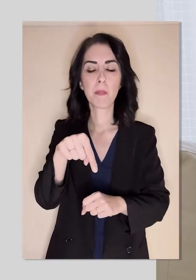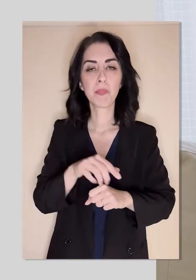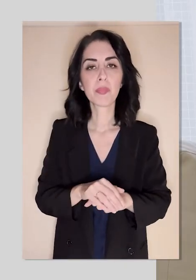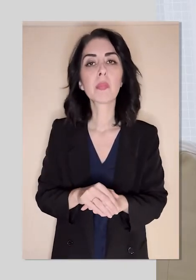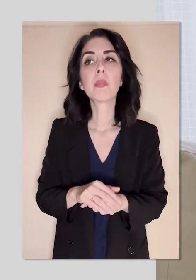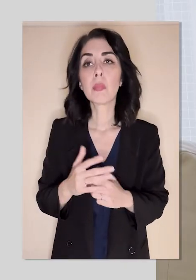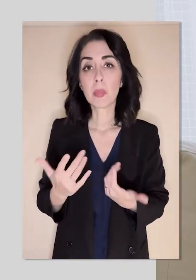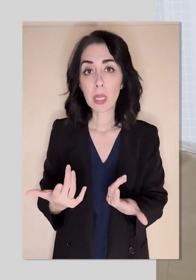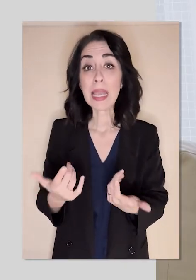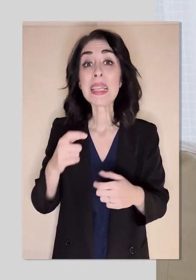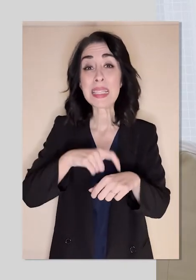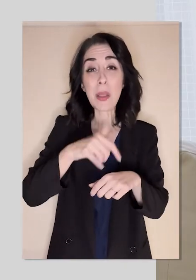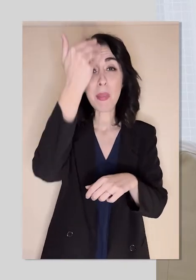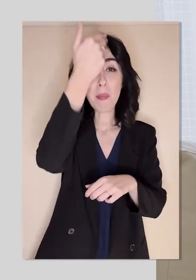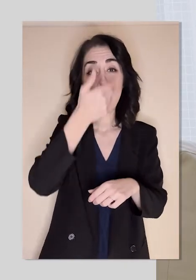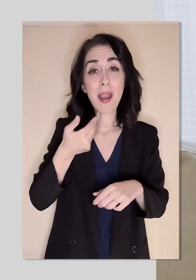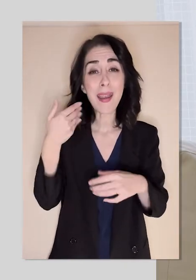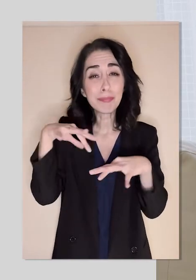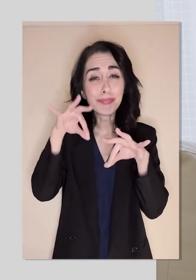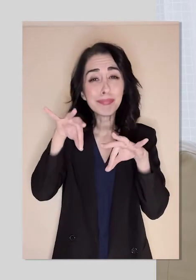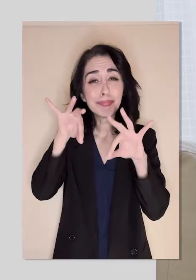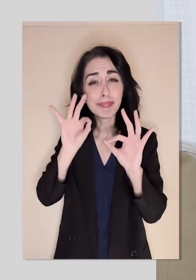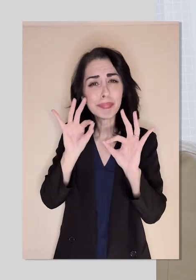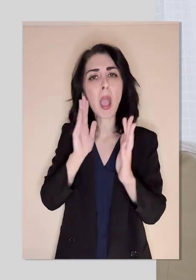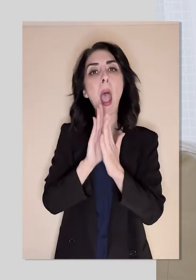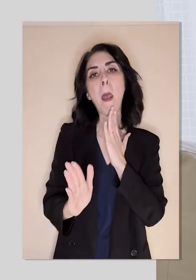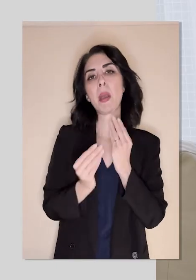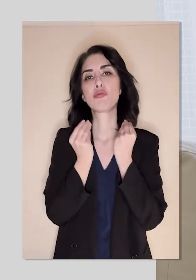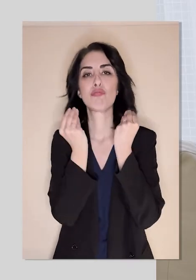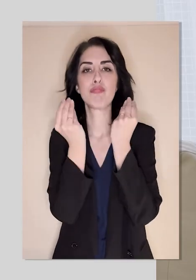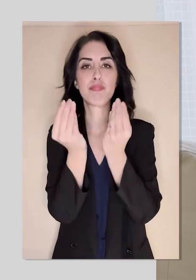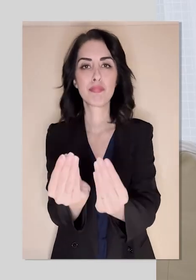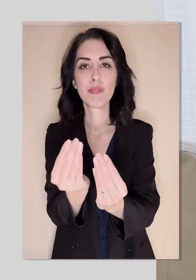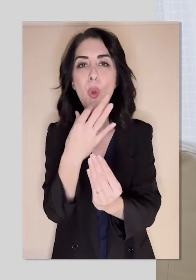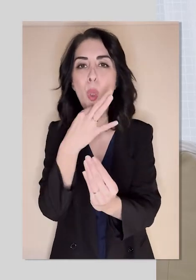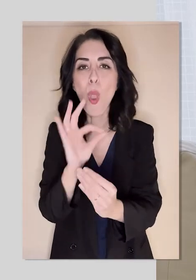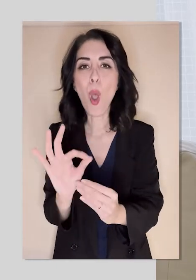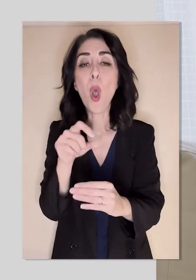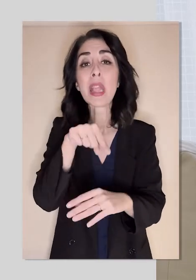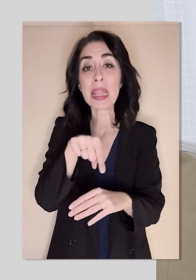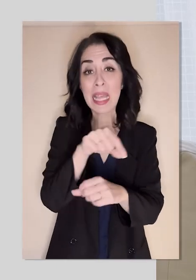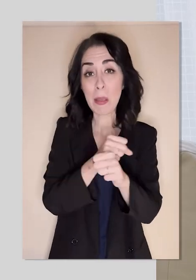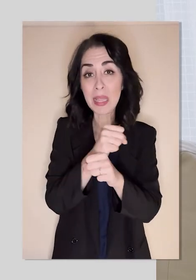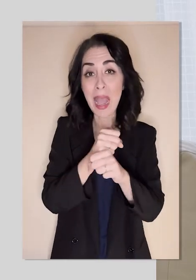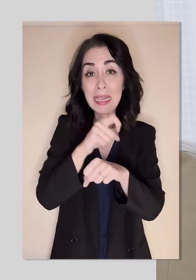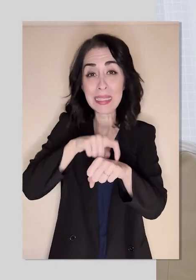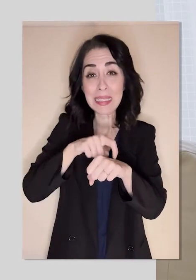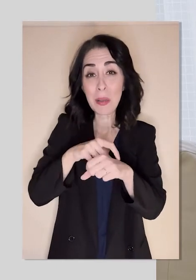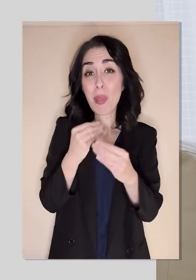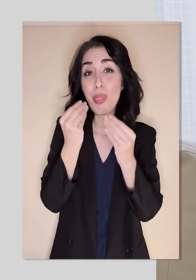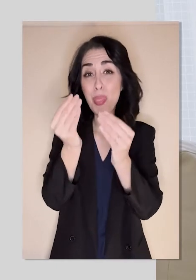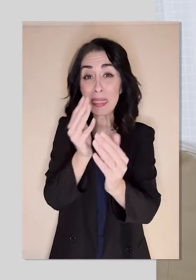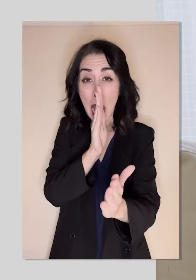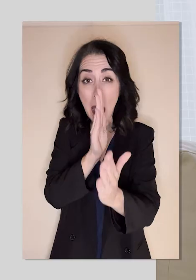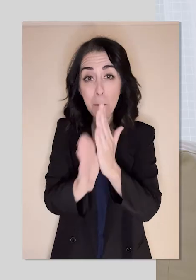it should be treated very early in the attack, because triptans and most of our medicines work better right